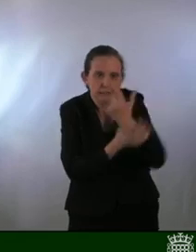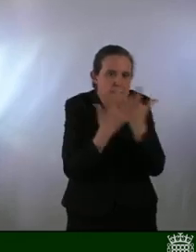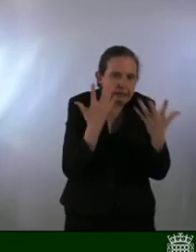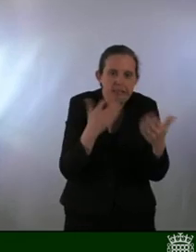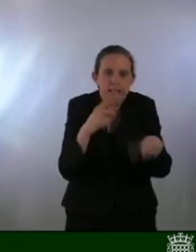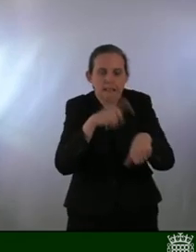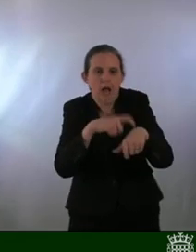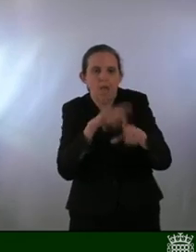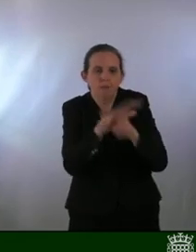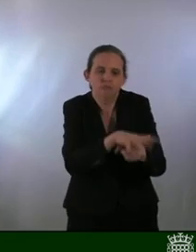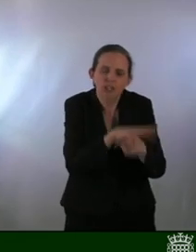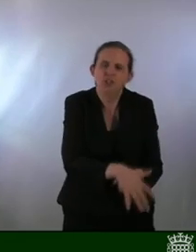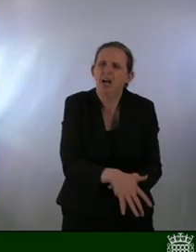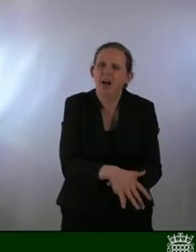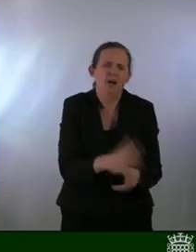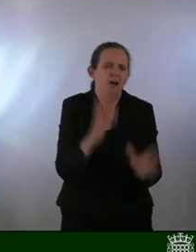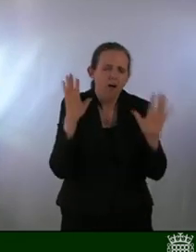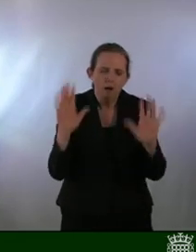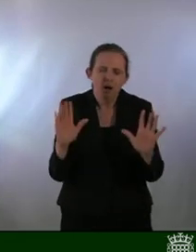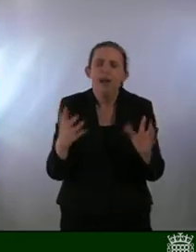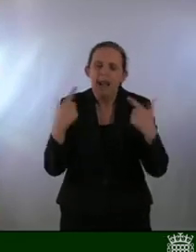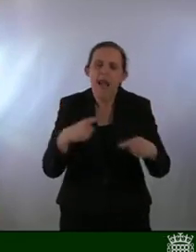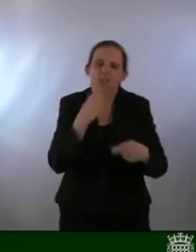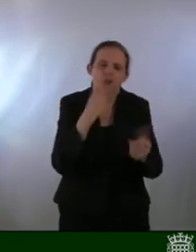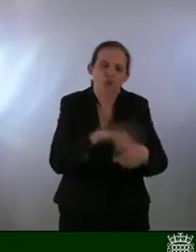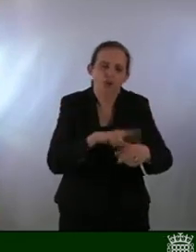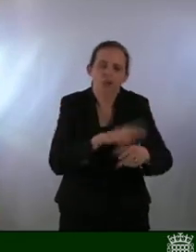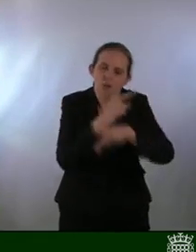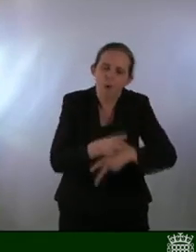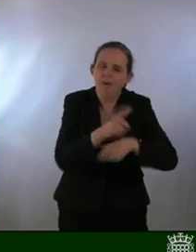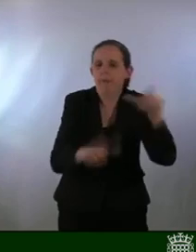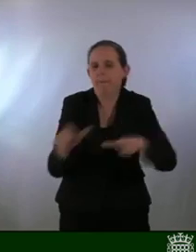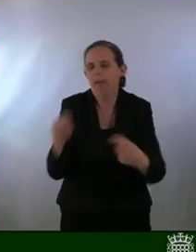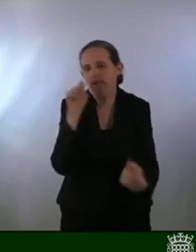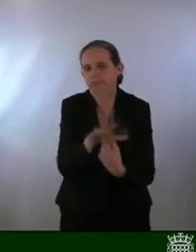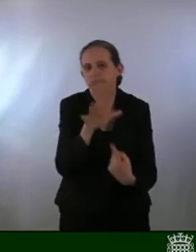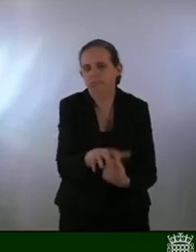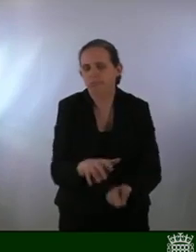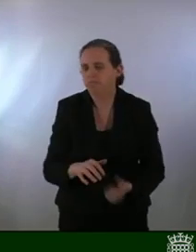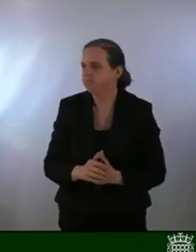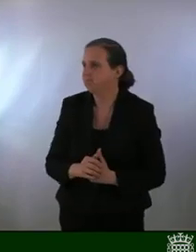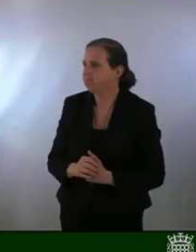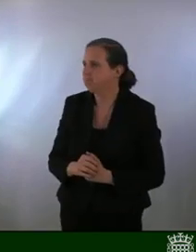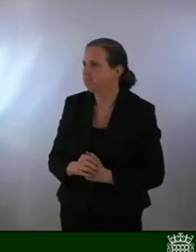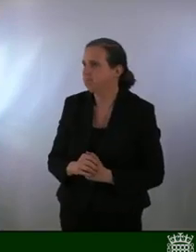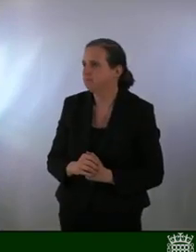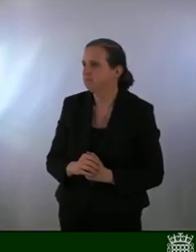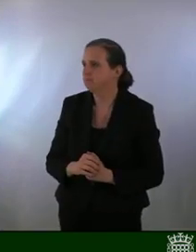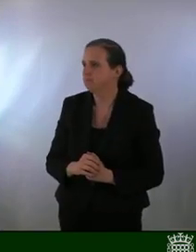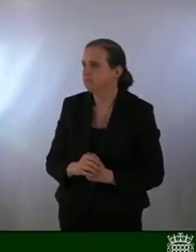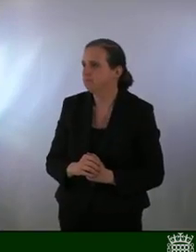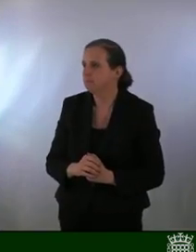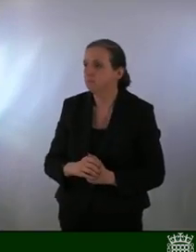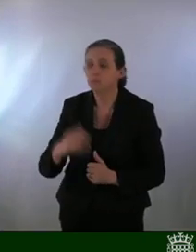which are just unnecessary, and let doctors be doctors. Well, my message to everybody in the NHS is that they should